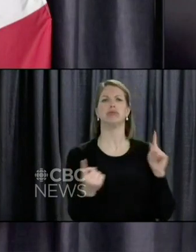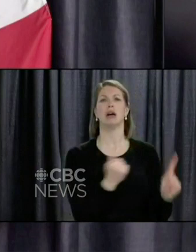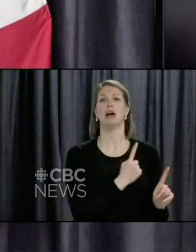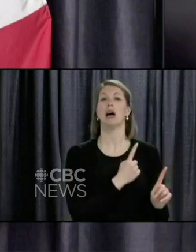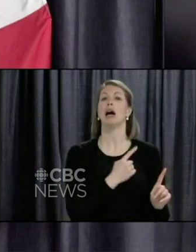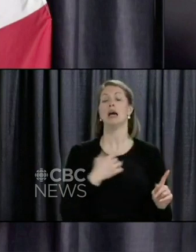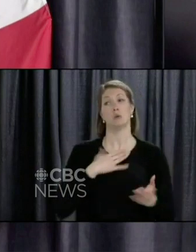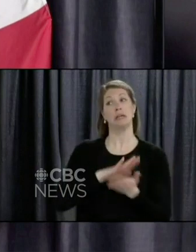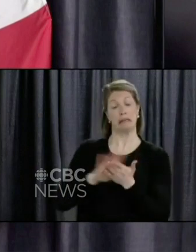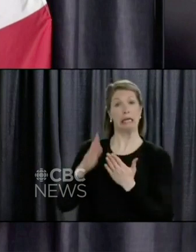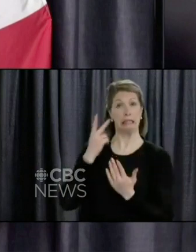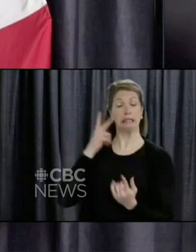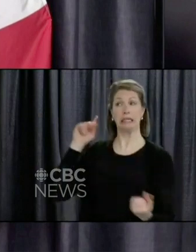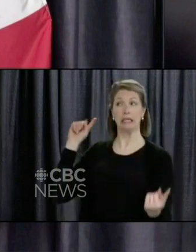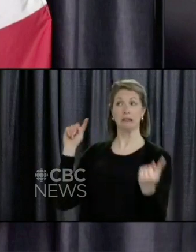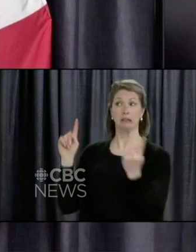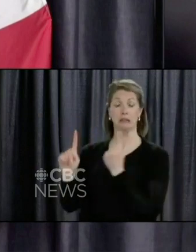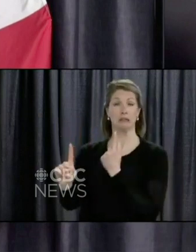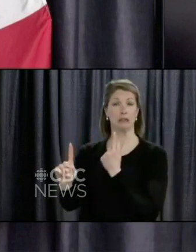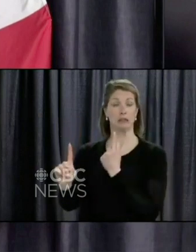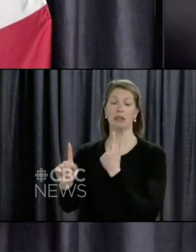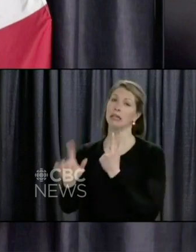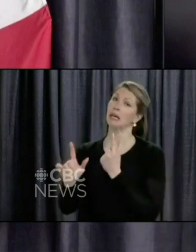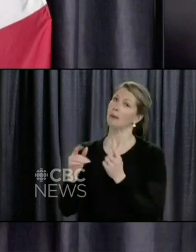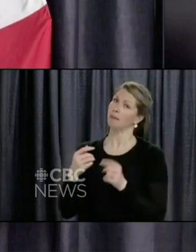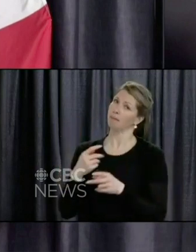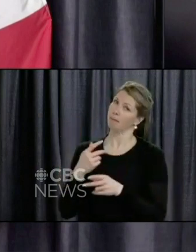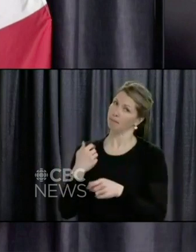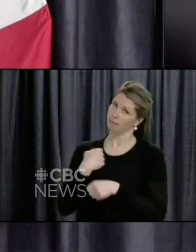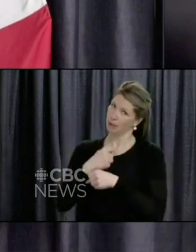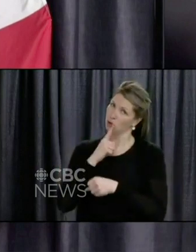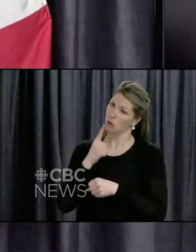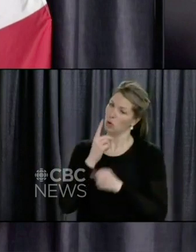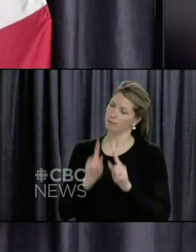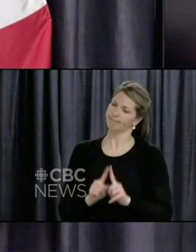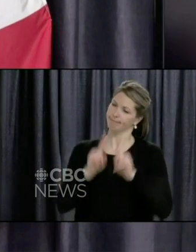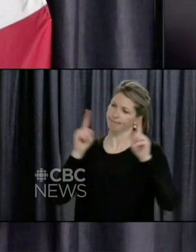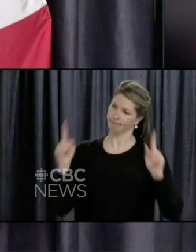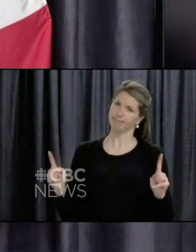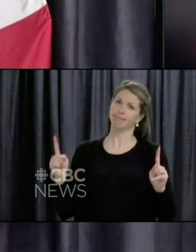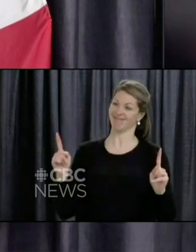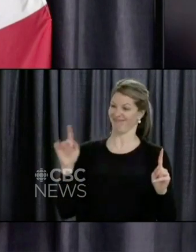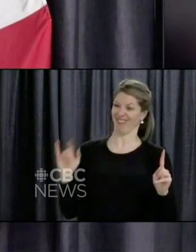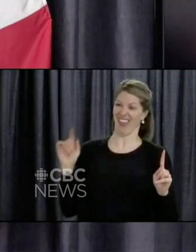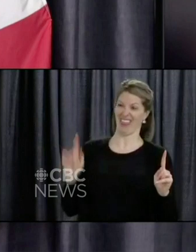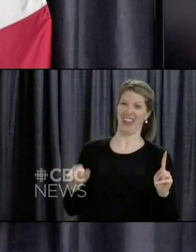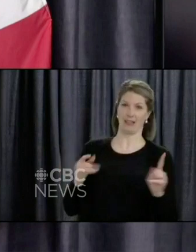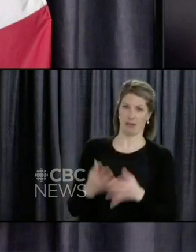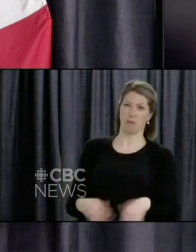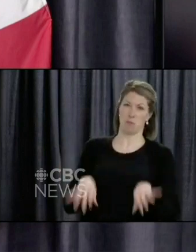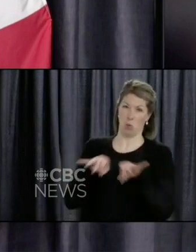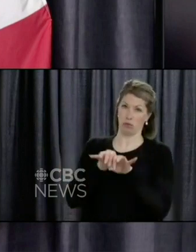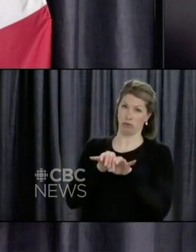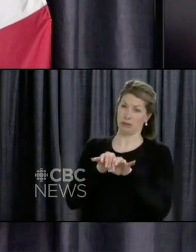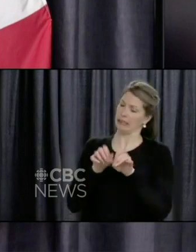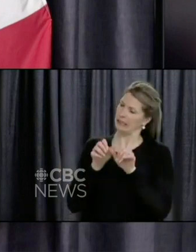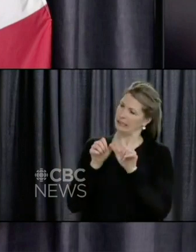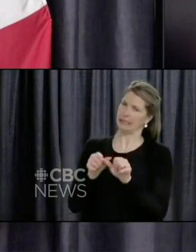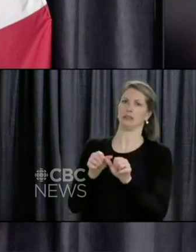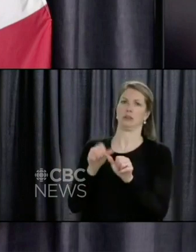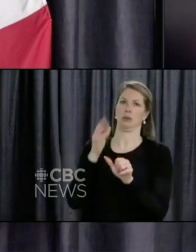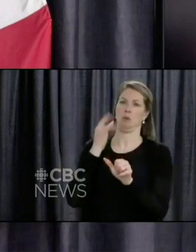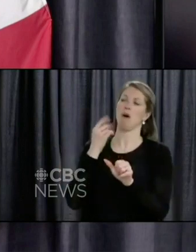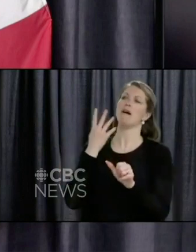spread. Please maintain physical distancing. It's really going to be the key as we start to reduce these public health